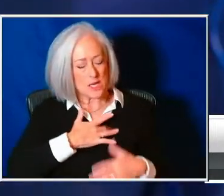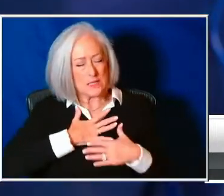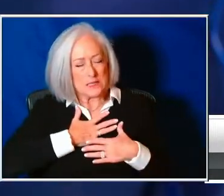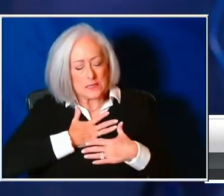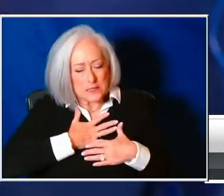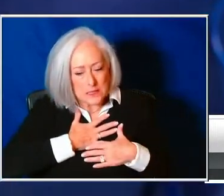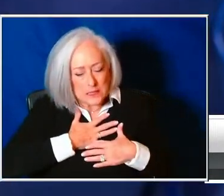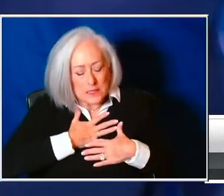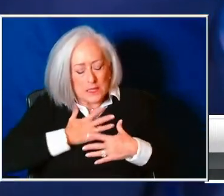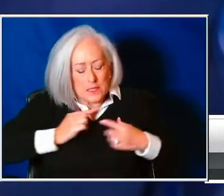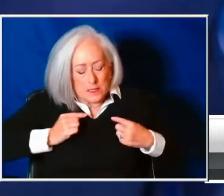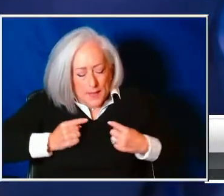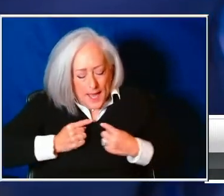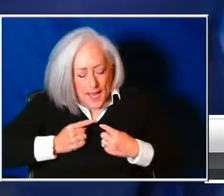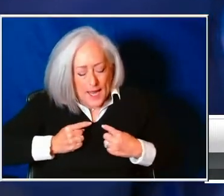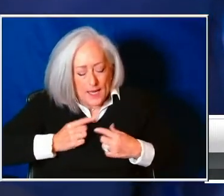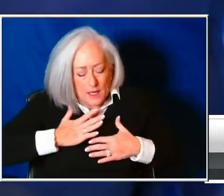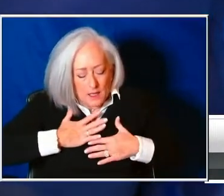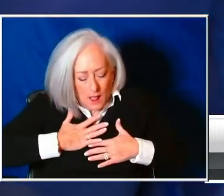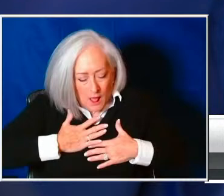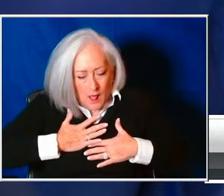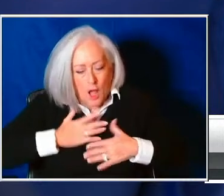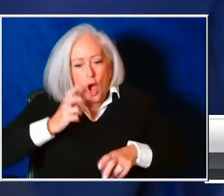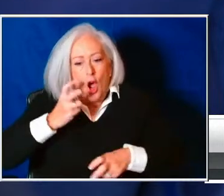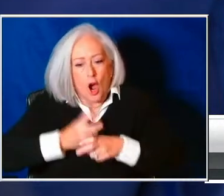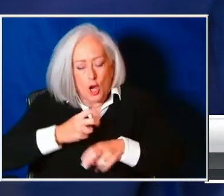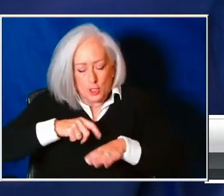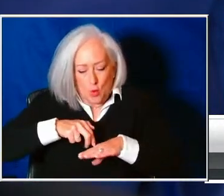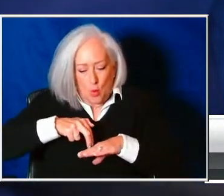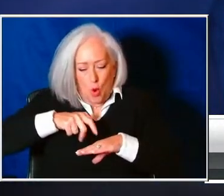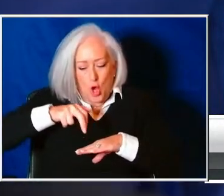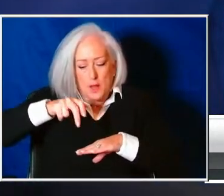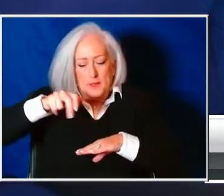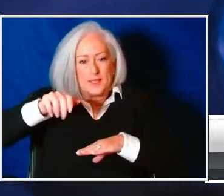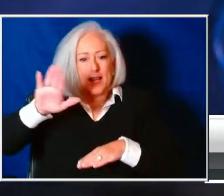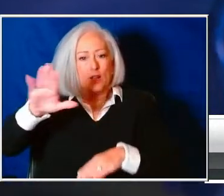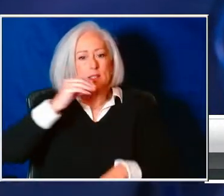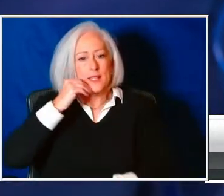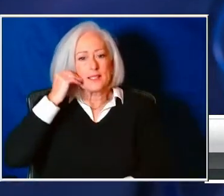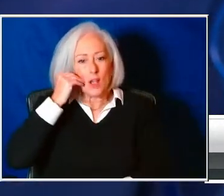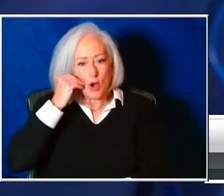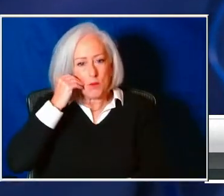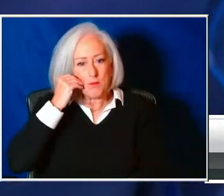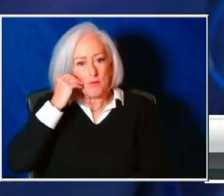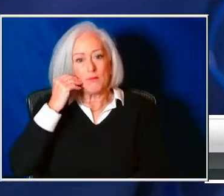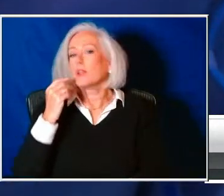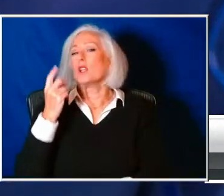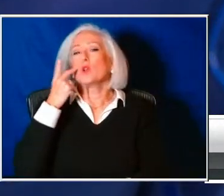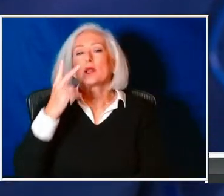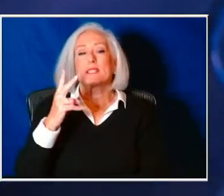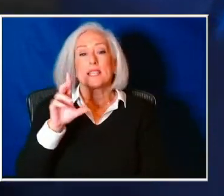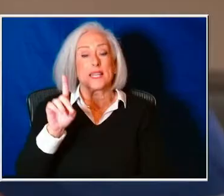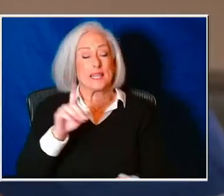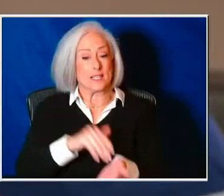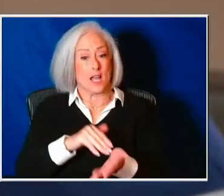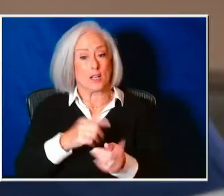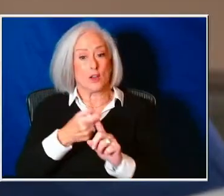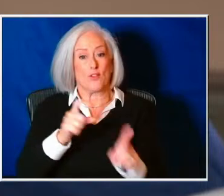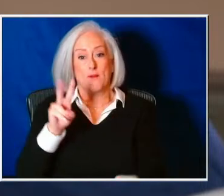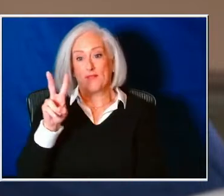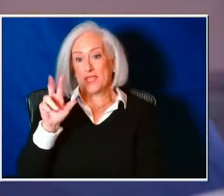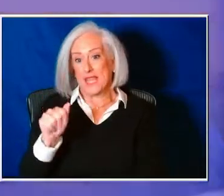could barely climb the stairs in his house. And you can see where this wound up. Finally, doctors at the VA told him he needed a